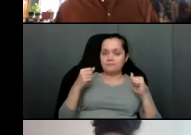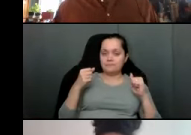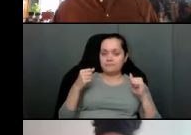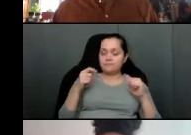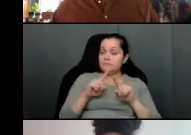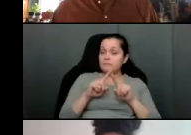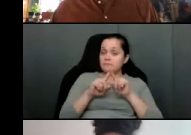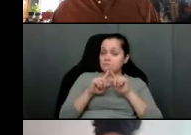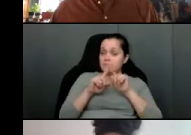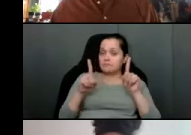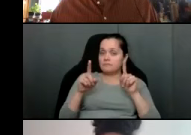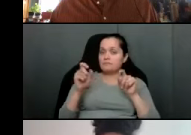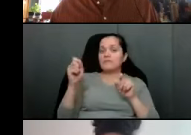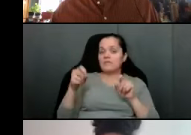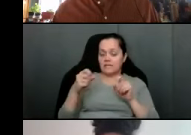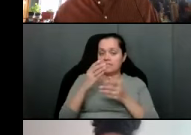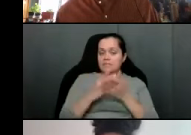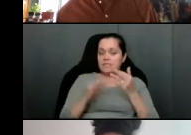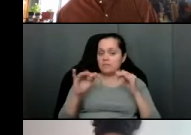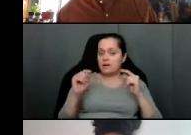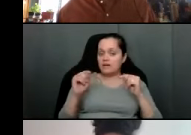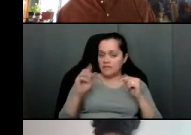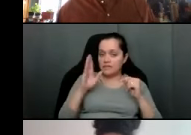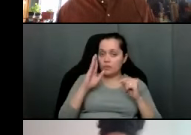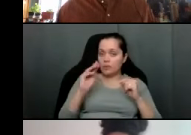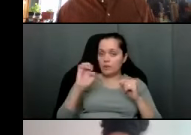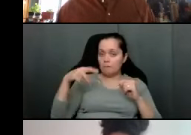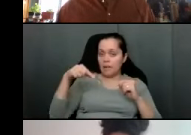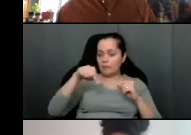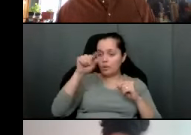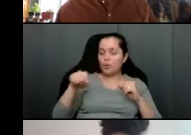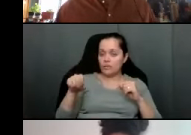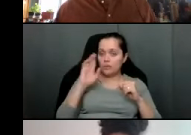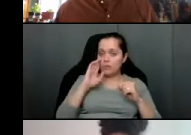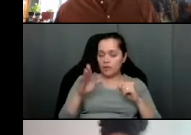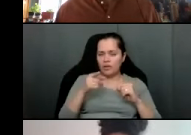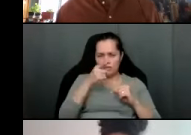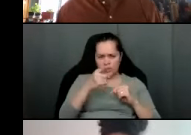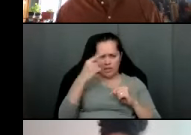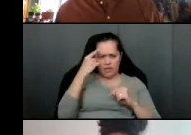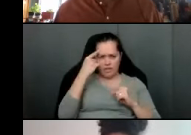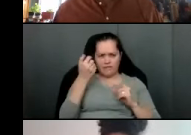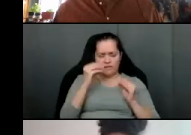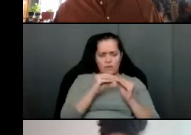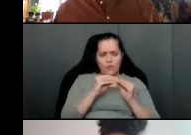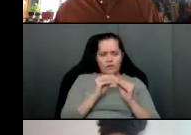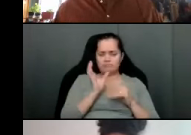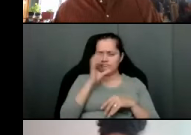But yes, some of it will be map quizzes. And here I think there's a bit of irony.